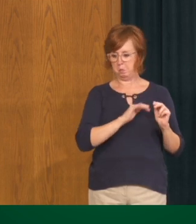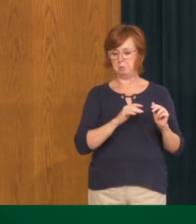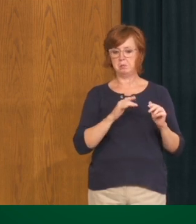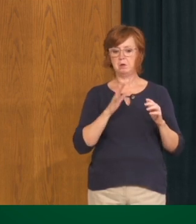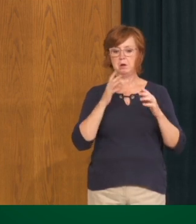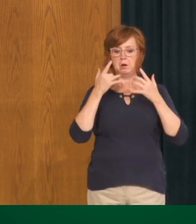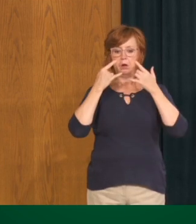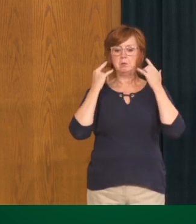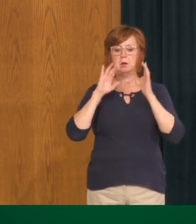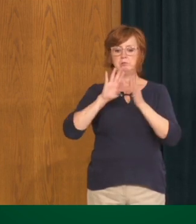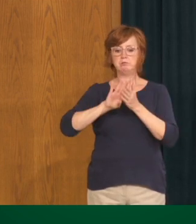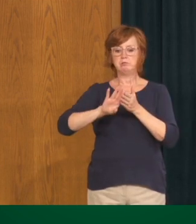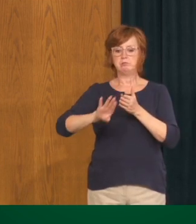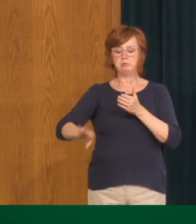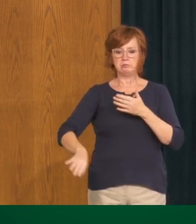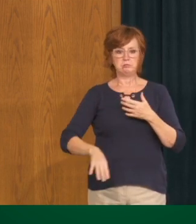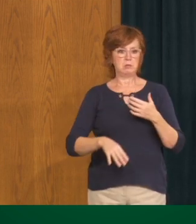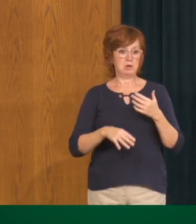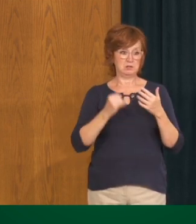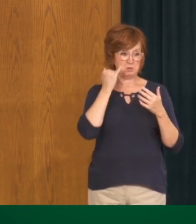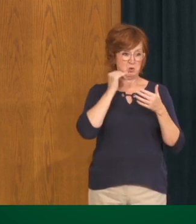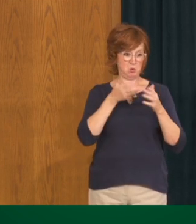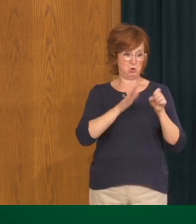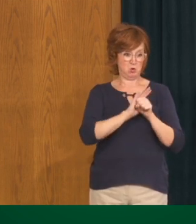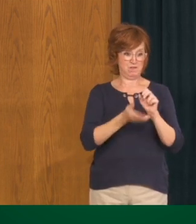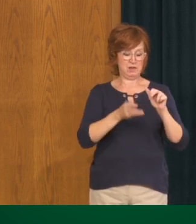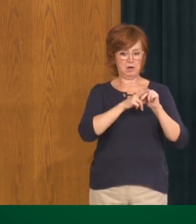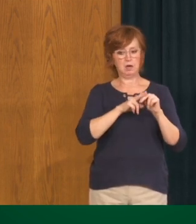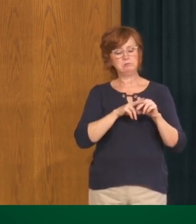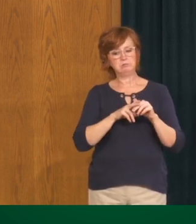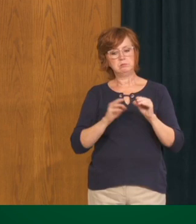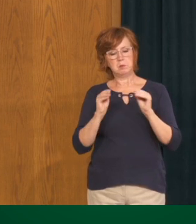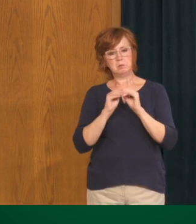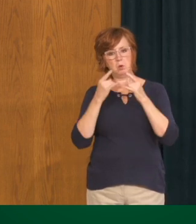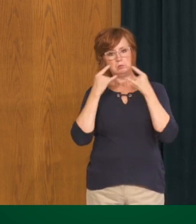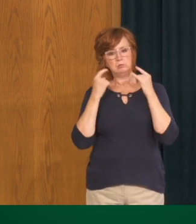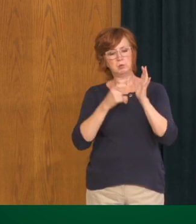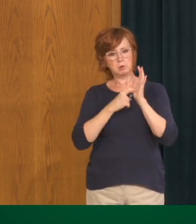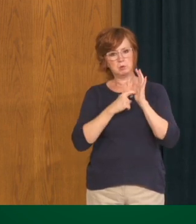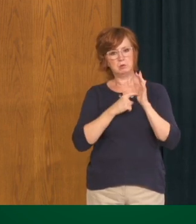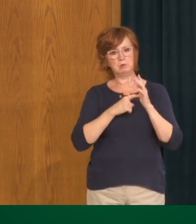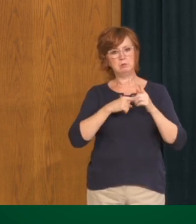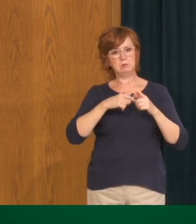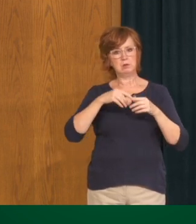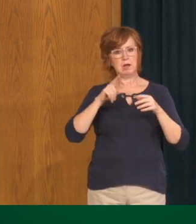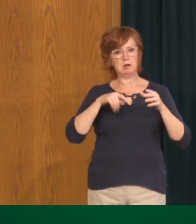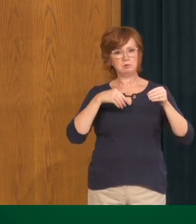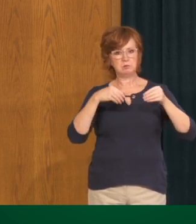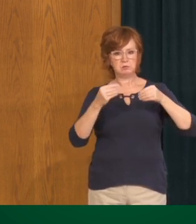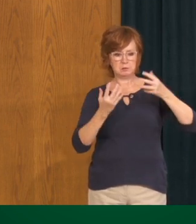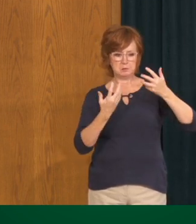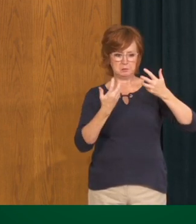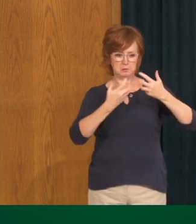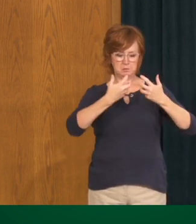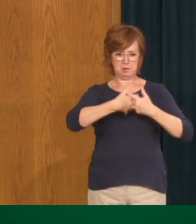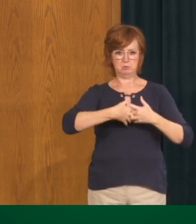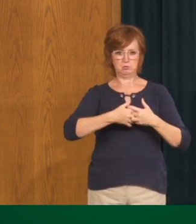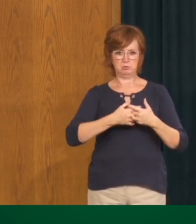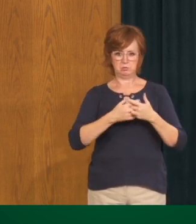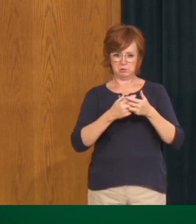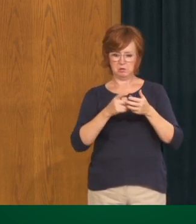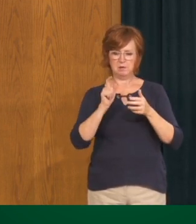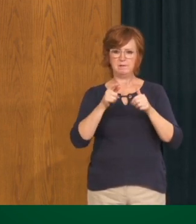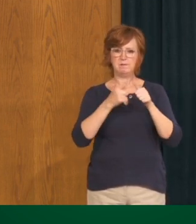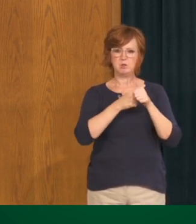measures, or readjusting and just relax a bit if after 2 or 3 weeks everything seems to be